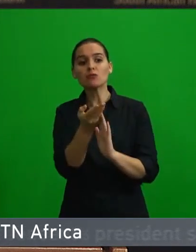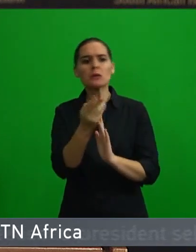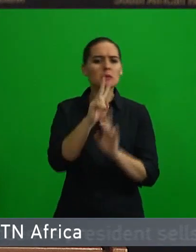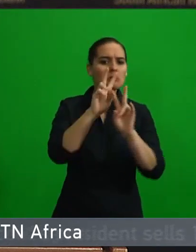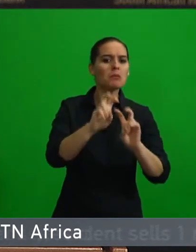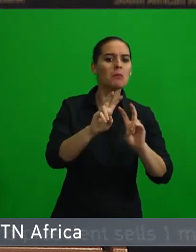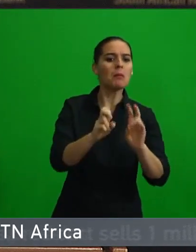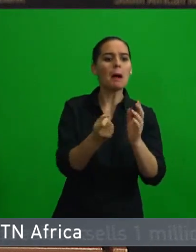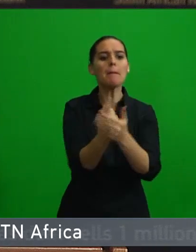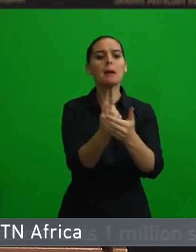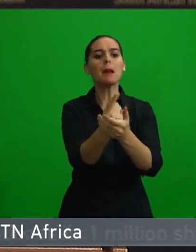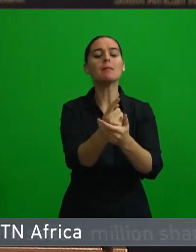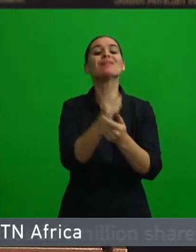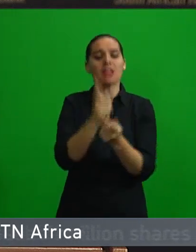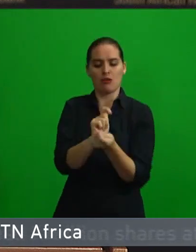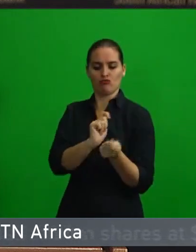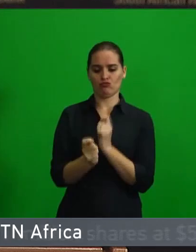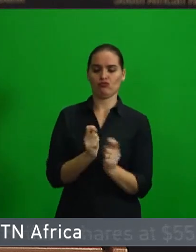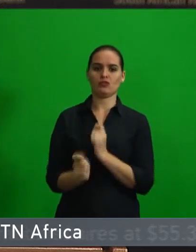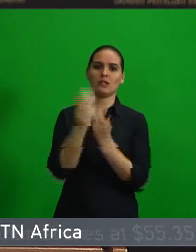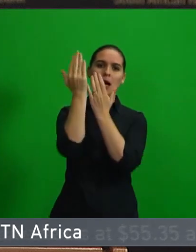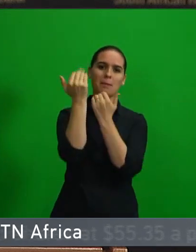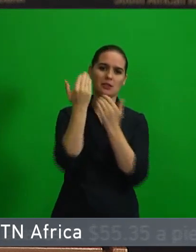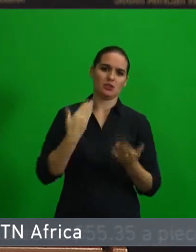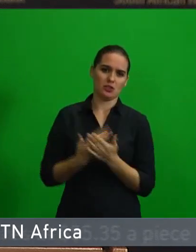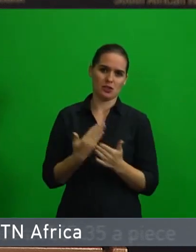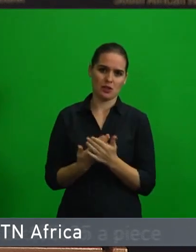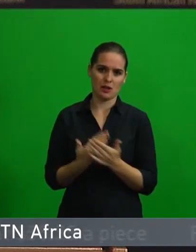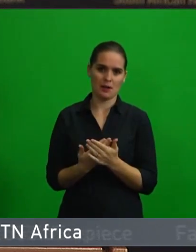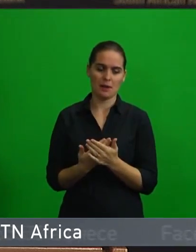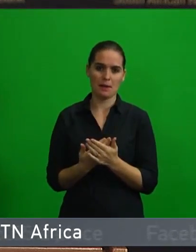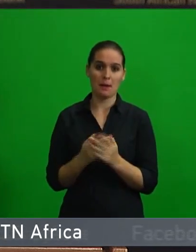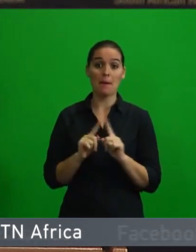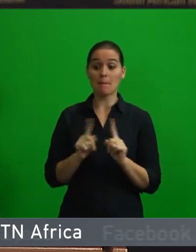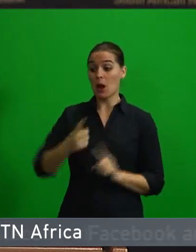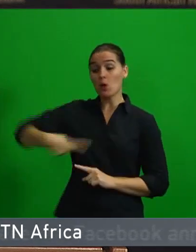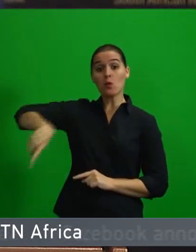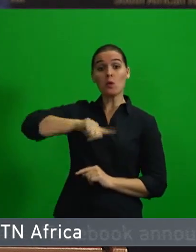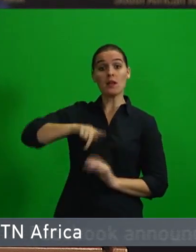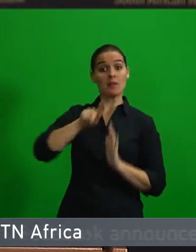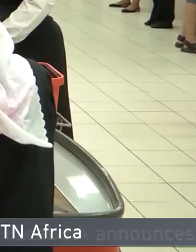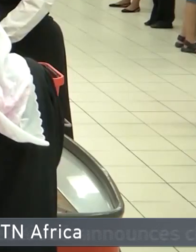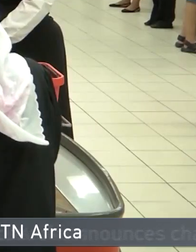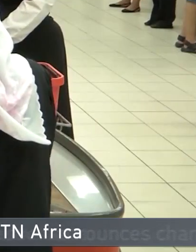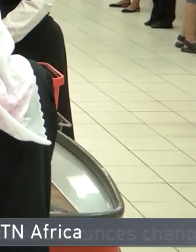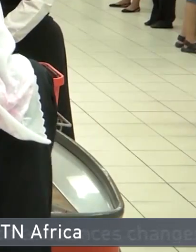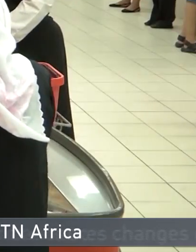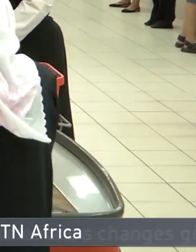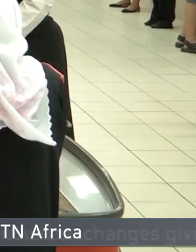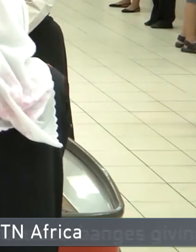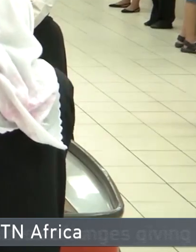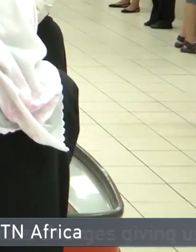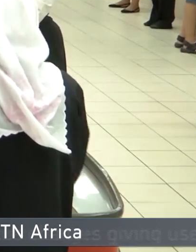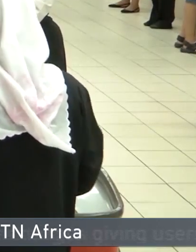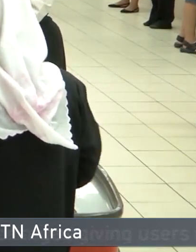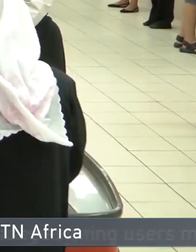be relatively small. In any event, the policy horizon of the committee extends beyond